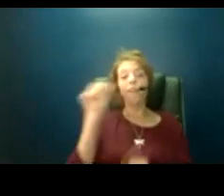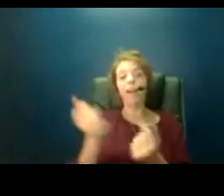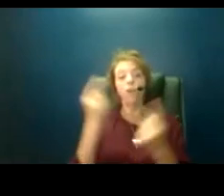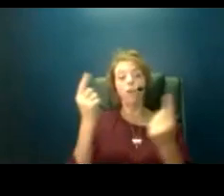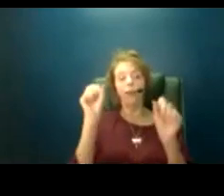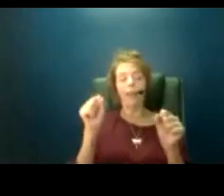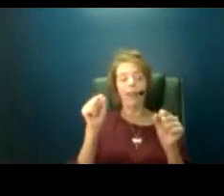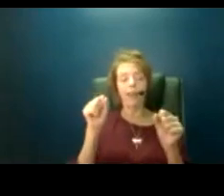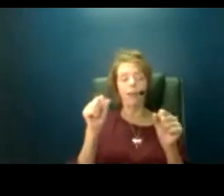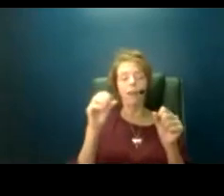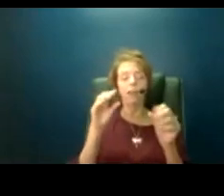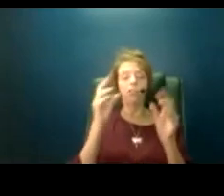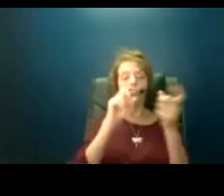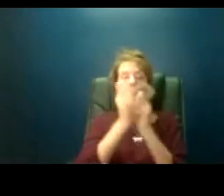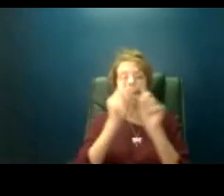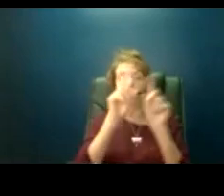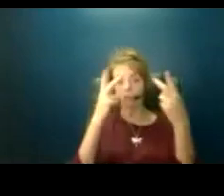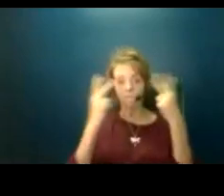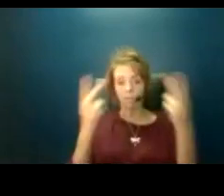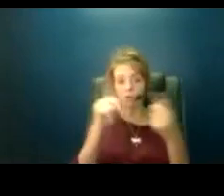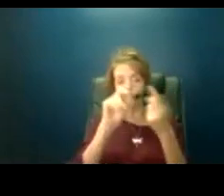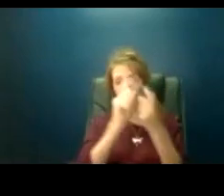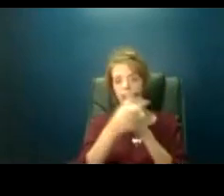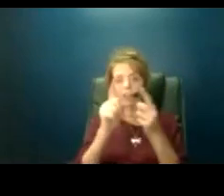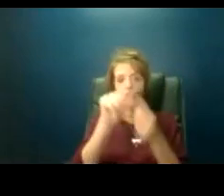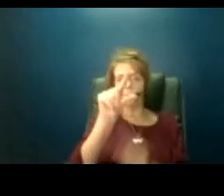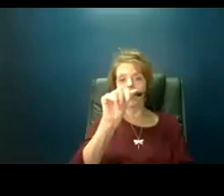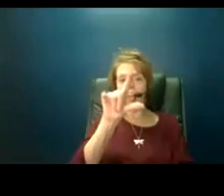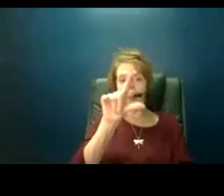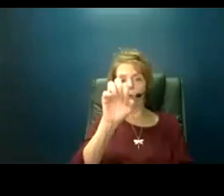put on gallery view, and if you're